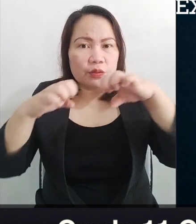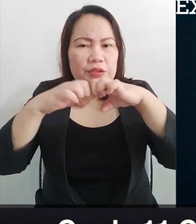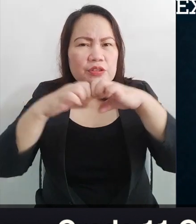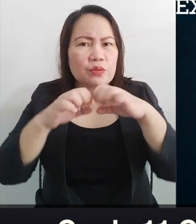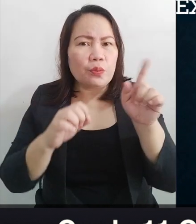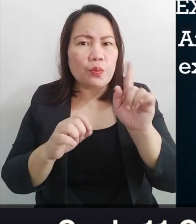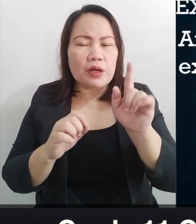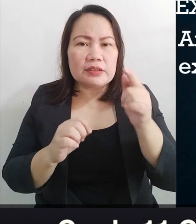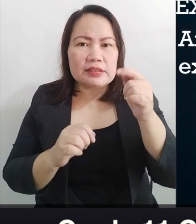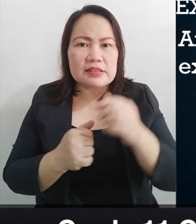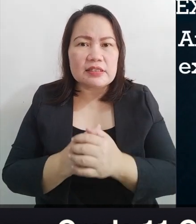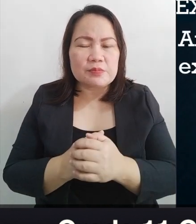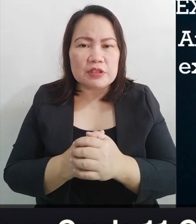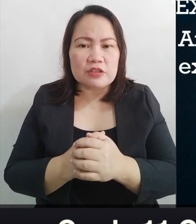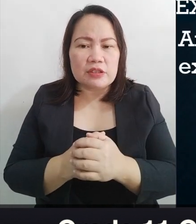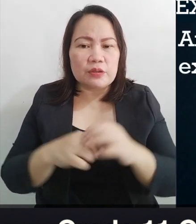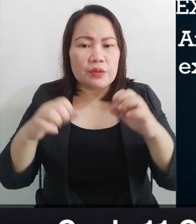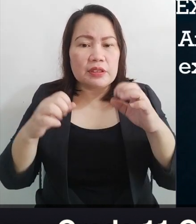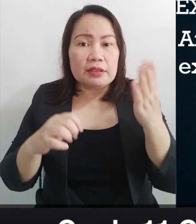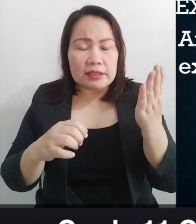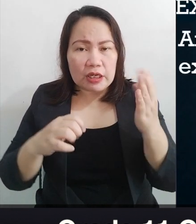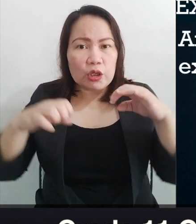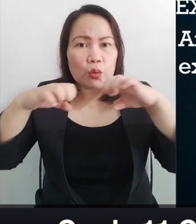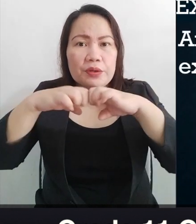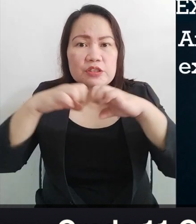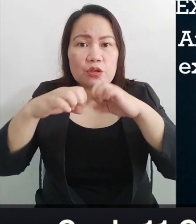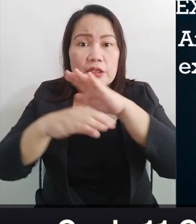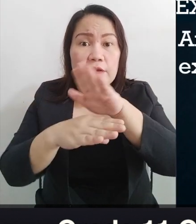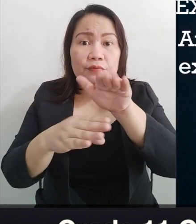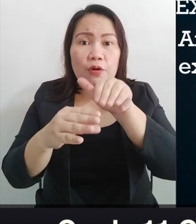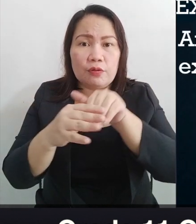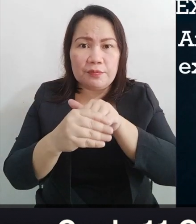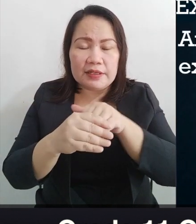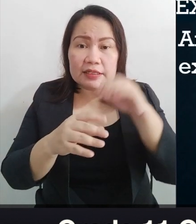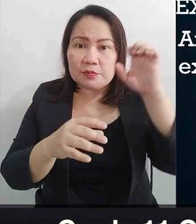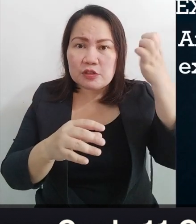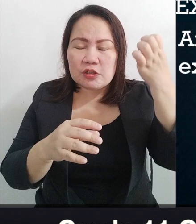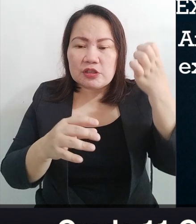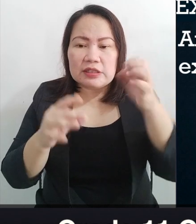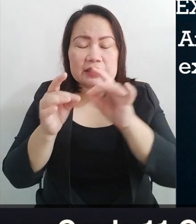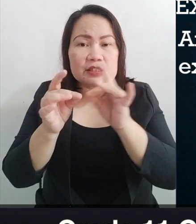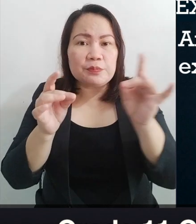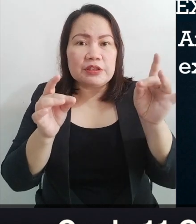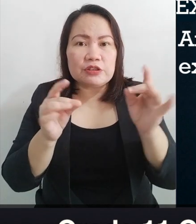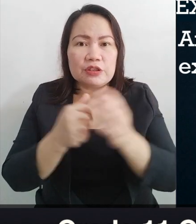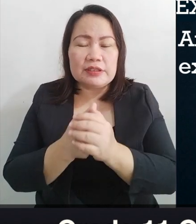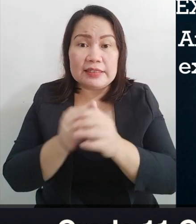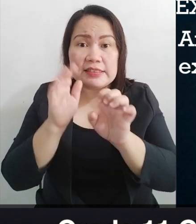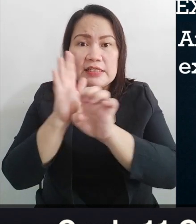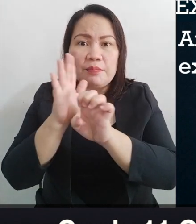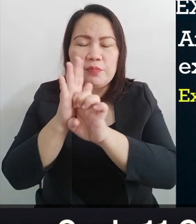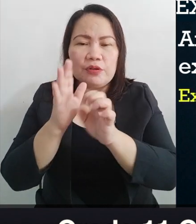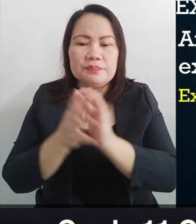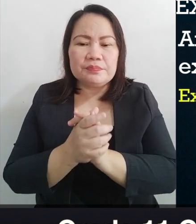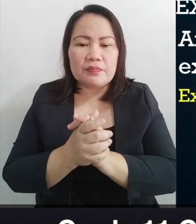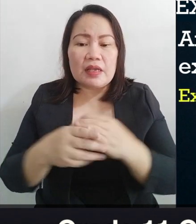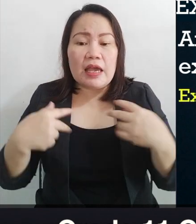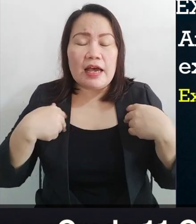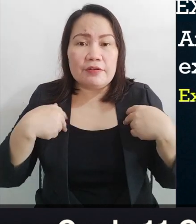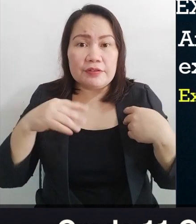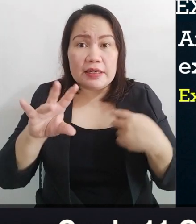Exponential equation. So what is exponential equation? An equation involving exponential expression. For